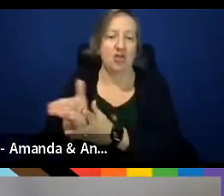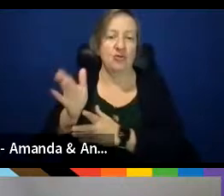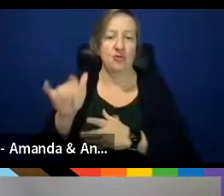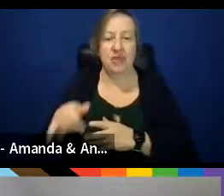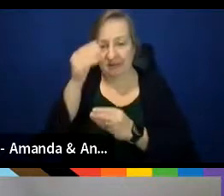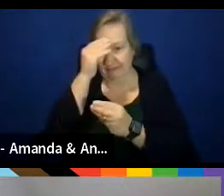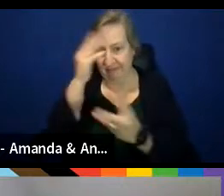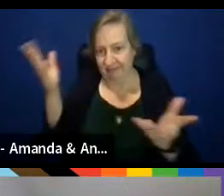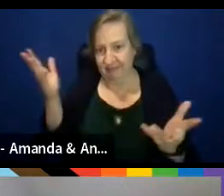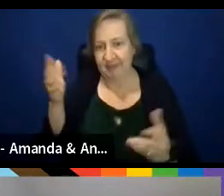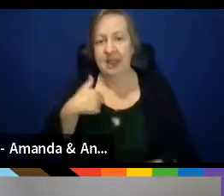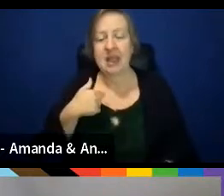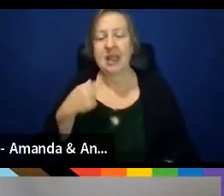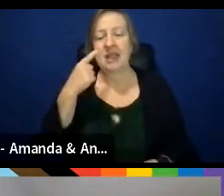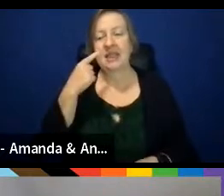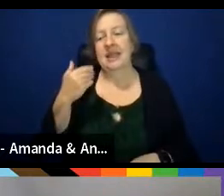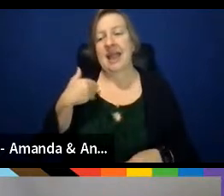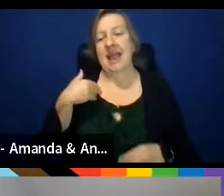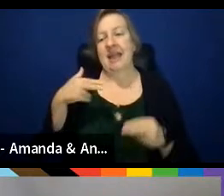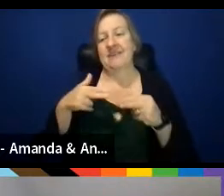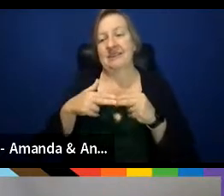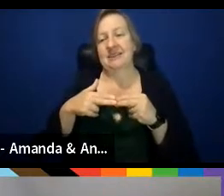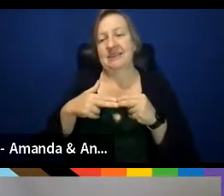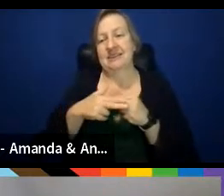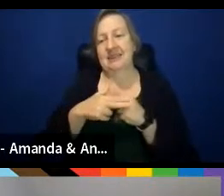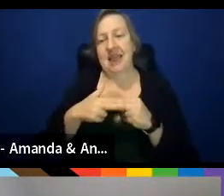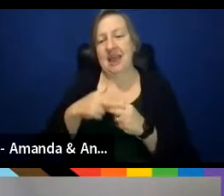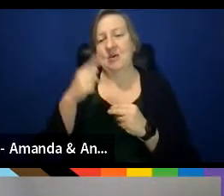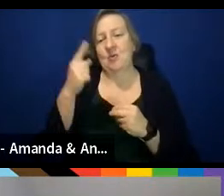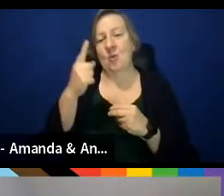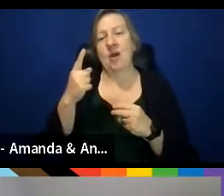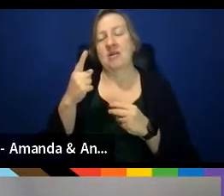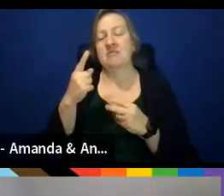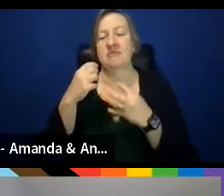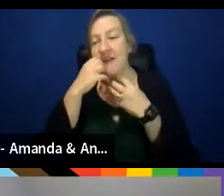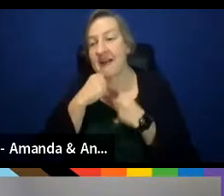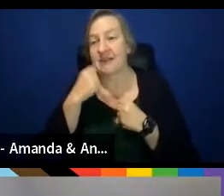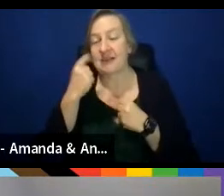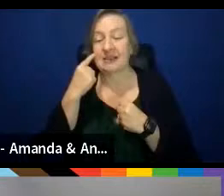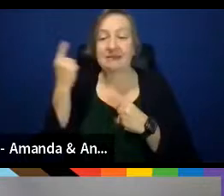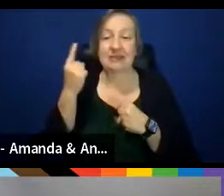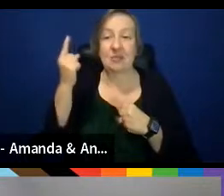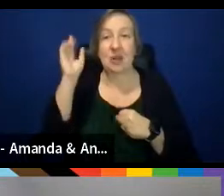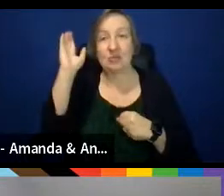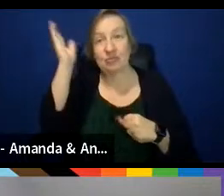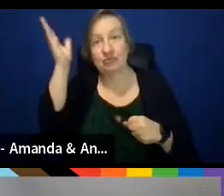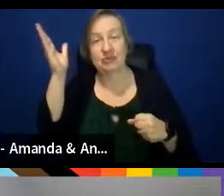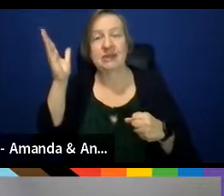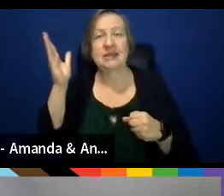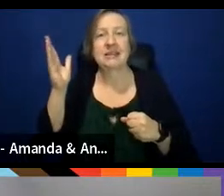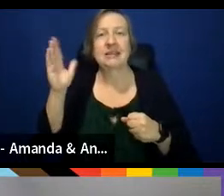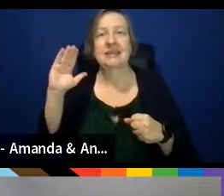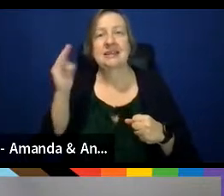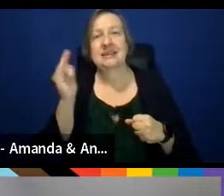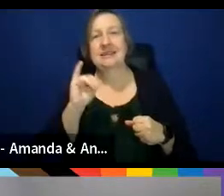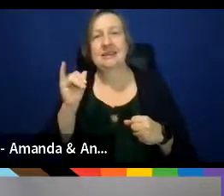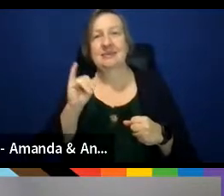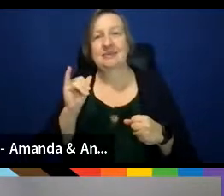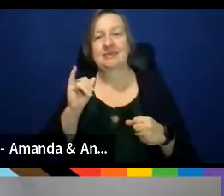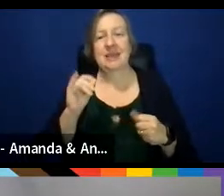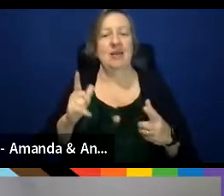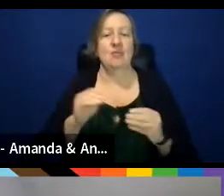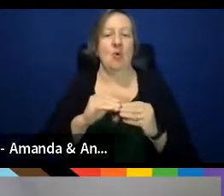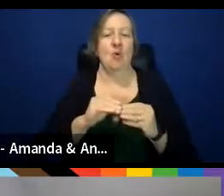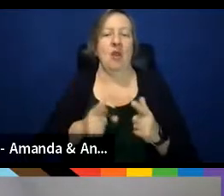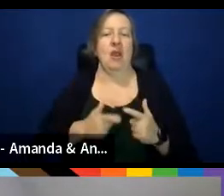think we do have the slides, but one of the values is when we have someone presenting, it just seems to be a little more alive.